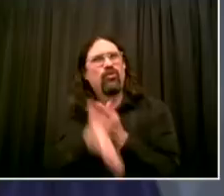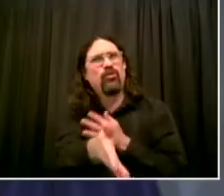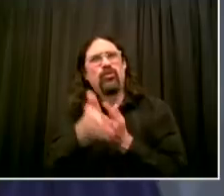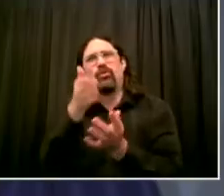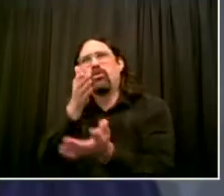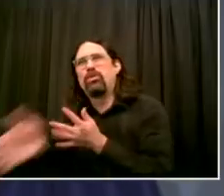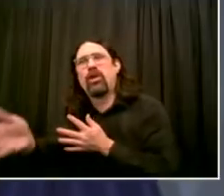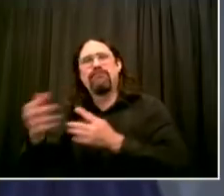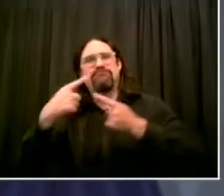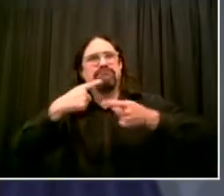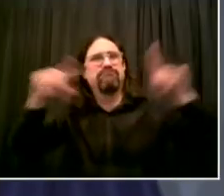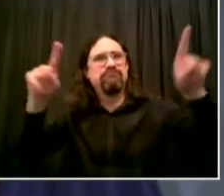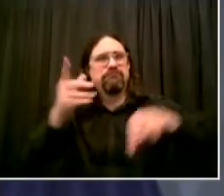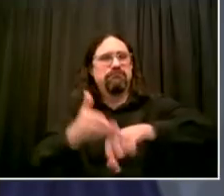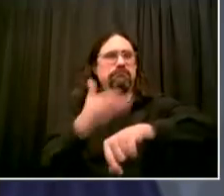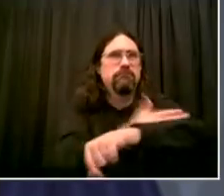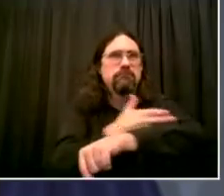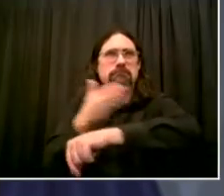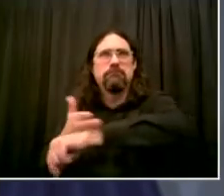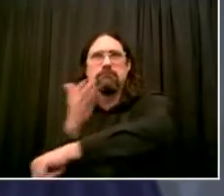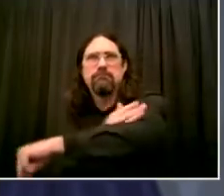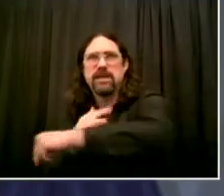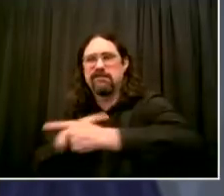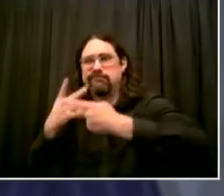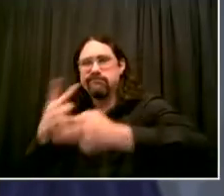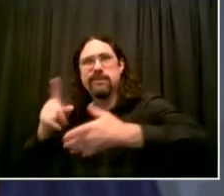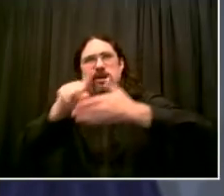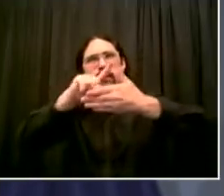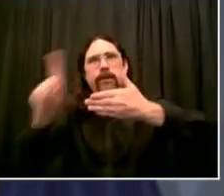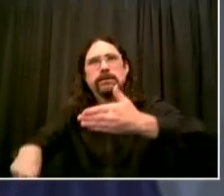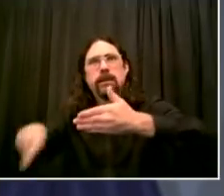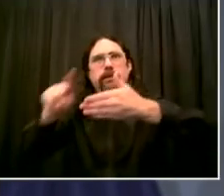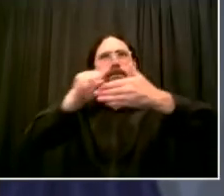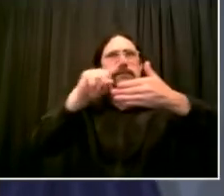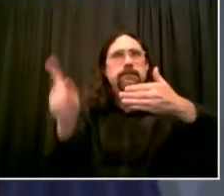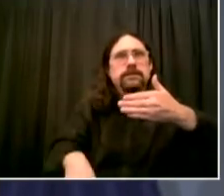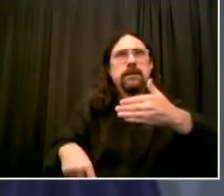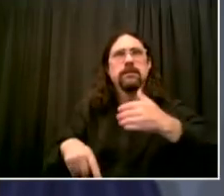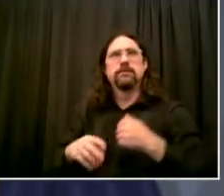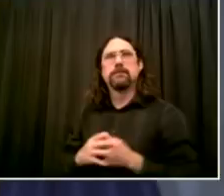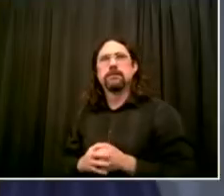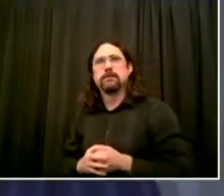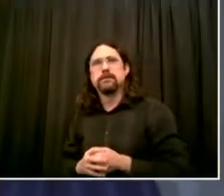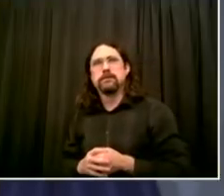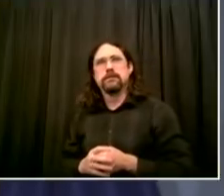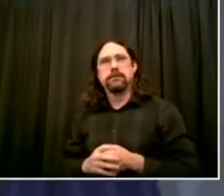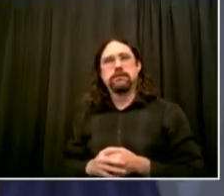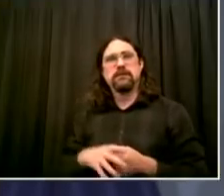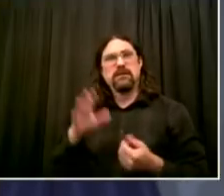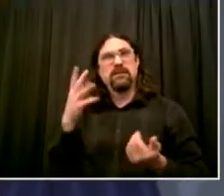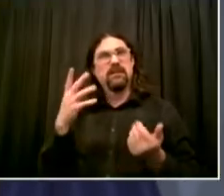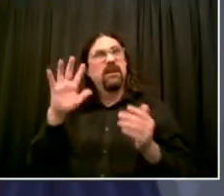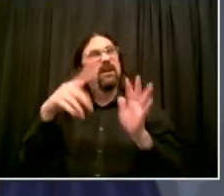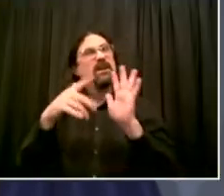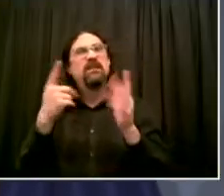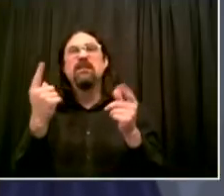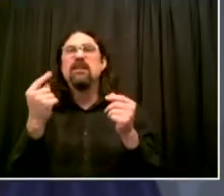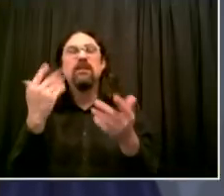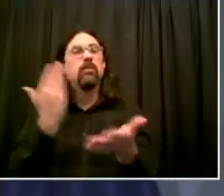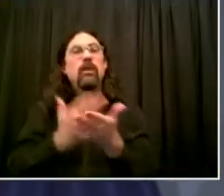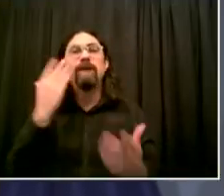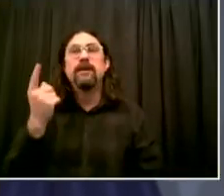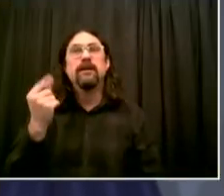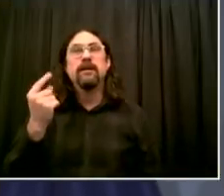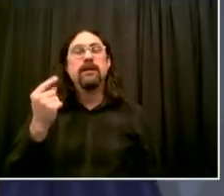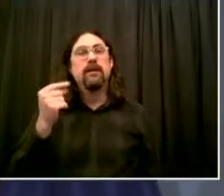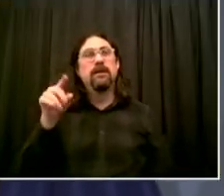would have been inconceivable for decades in this city, but it was achieved by this organization and people at the grassroots. The man who